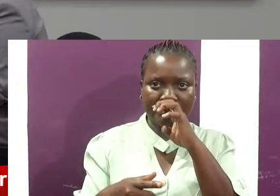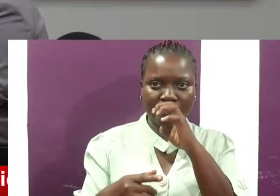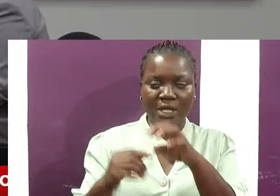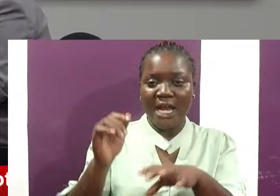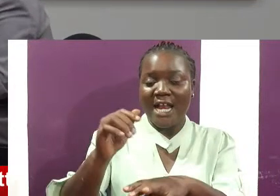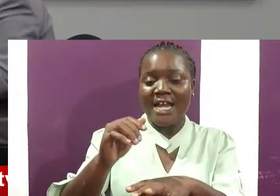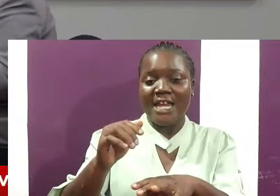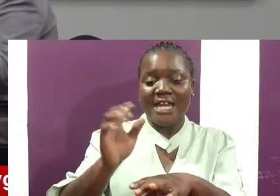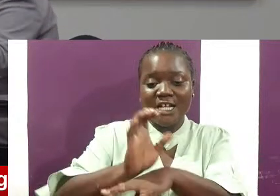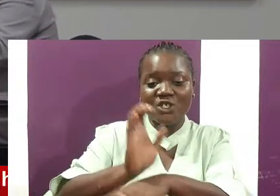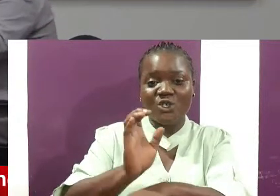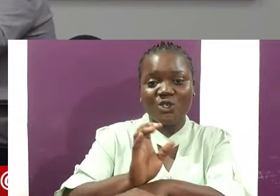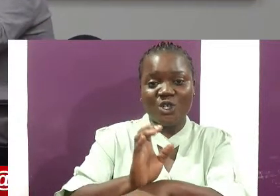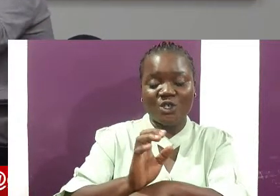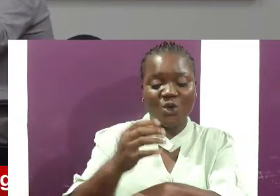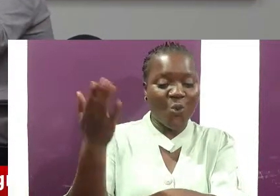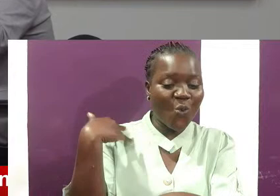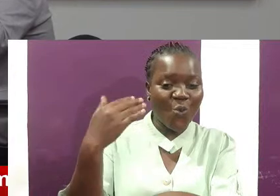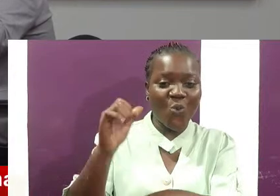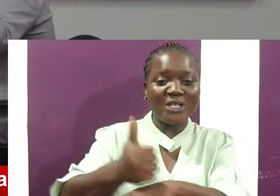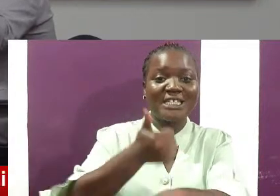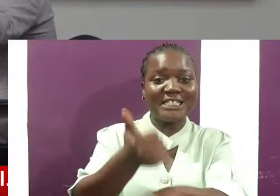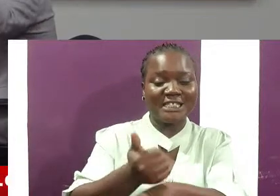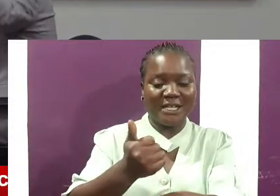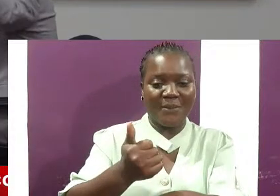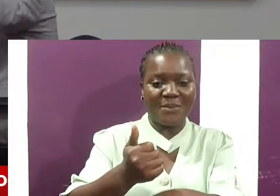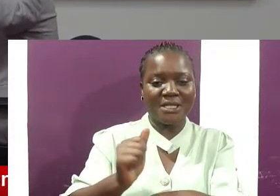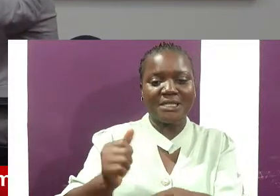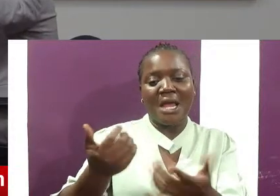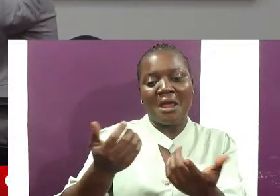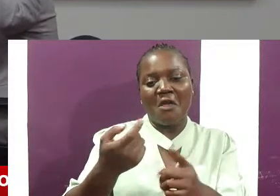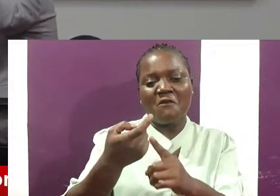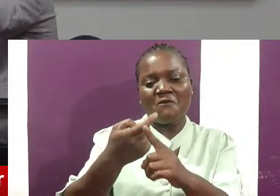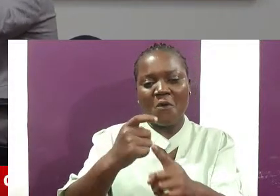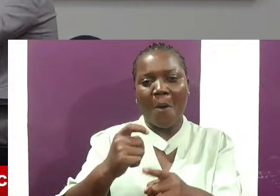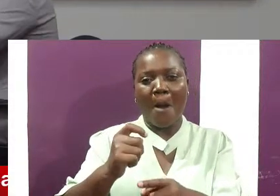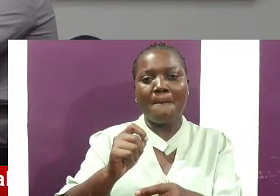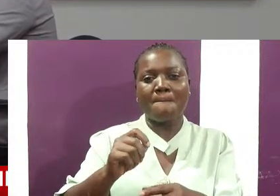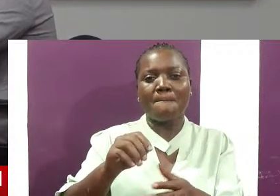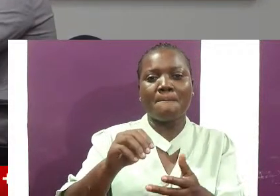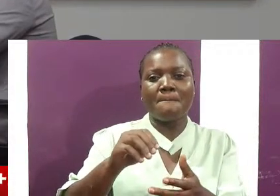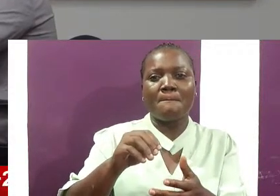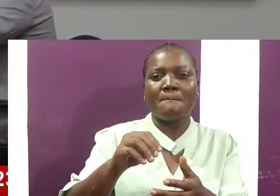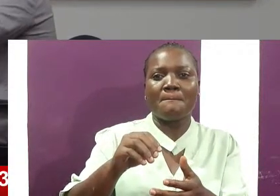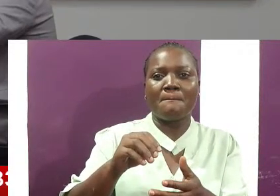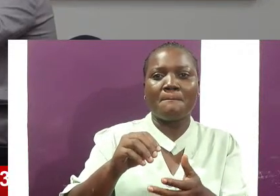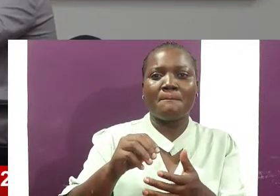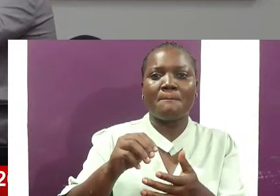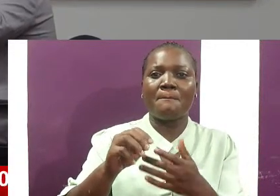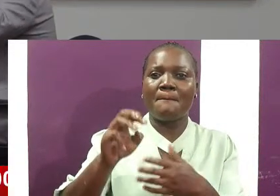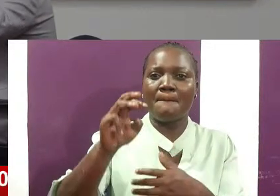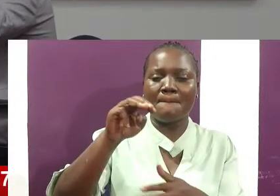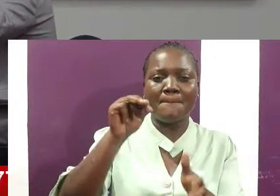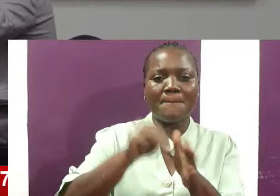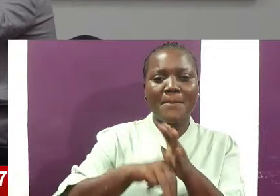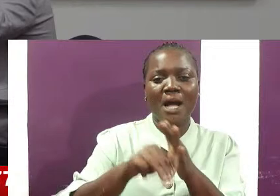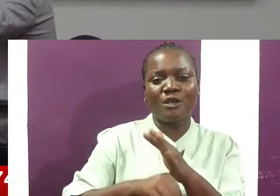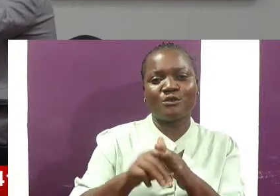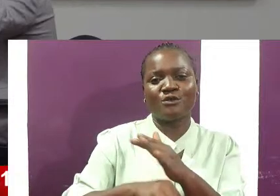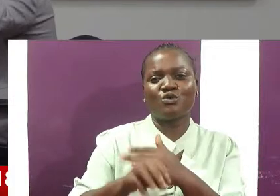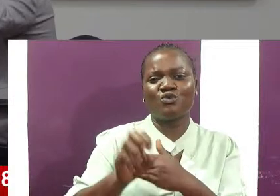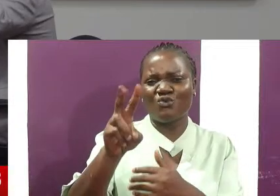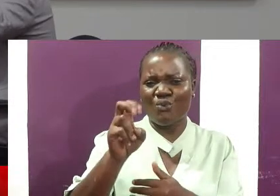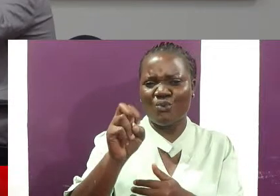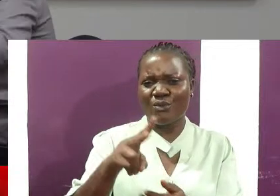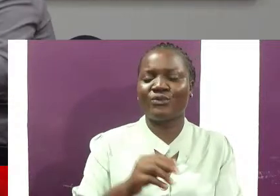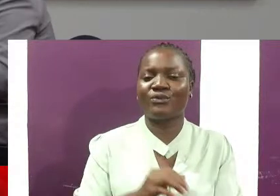Matthew 16:19, I'll give you the keys to the kingdom, and you're going to bind and loose, and whatever you've loosed or bound, those things will be